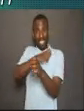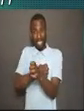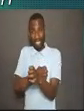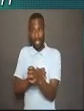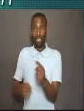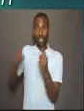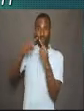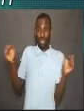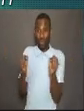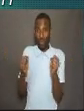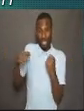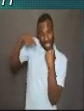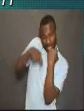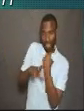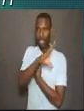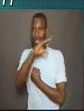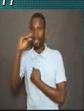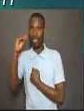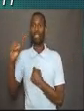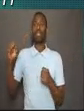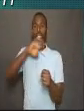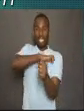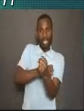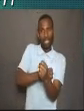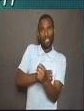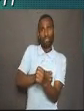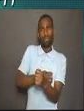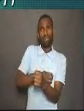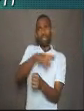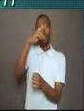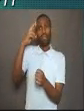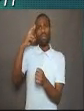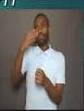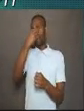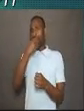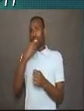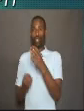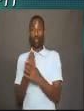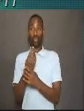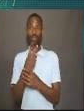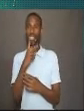the cold sink and energy from the heat source.